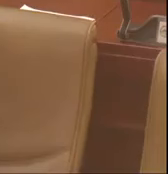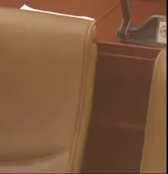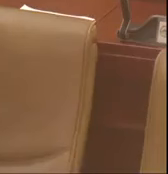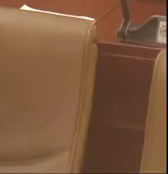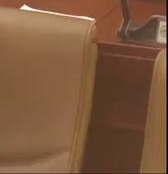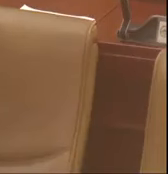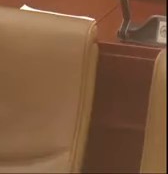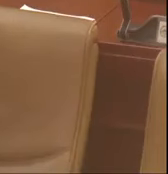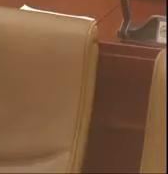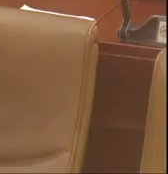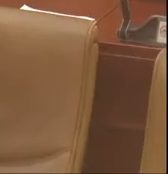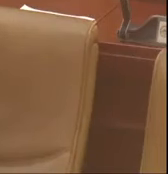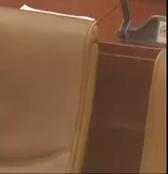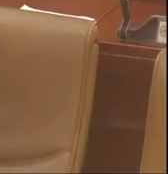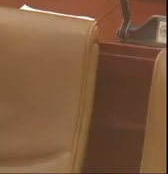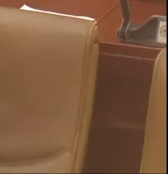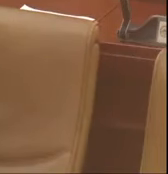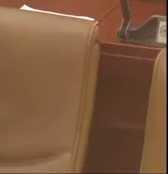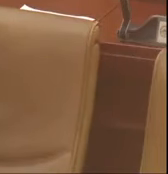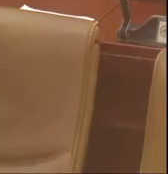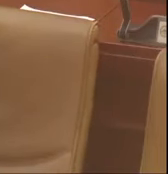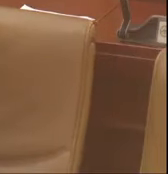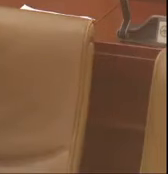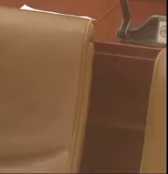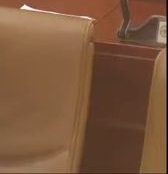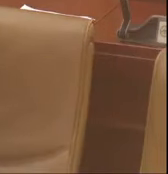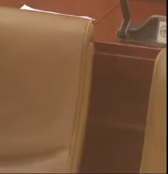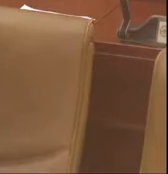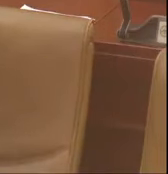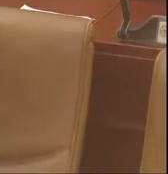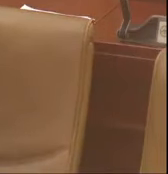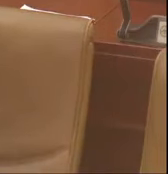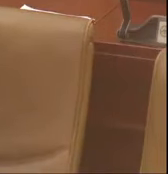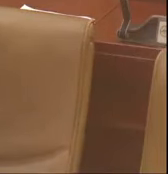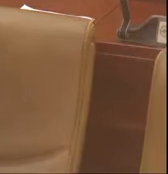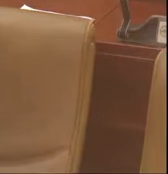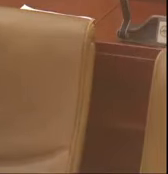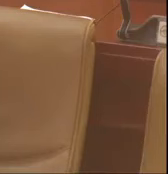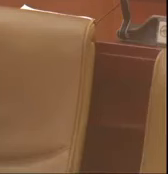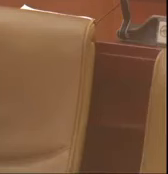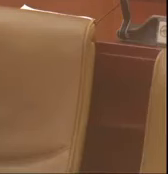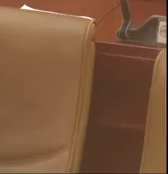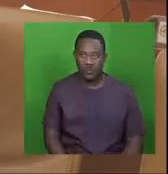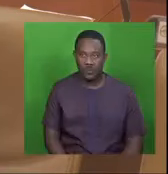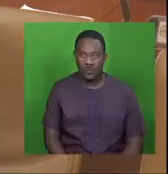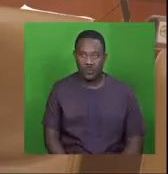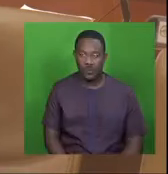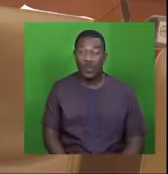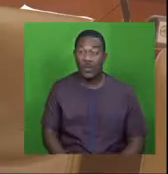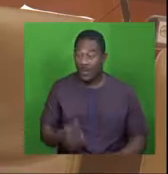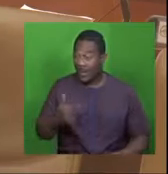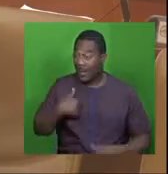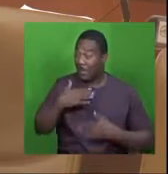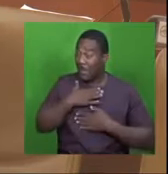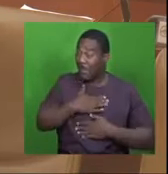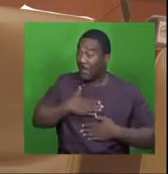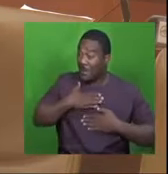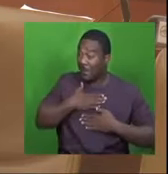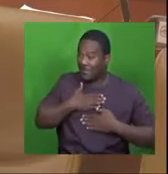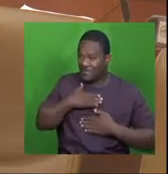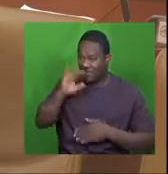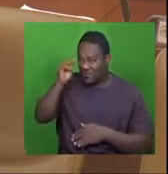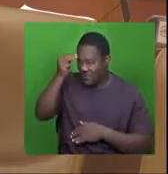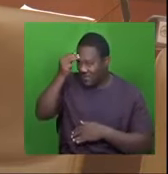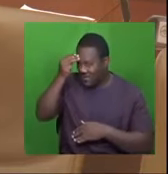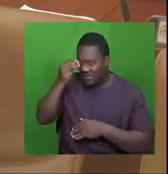match, they'll repeat the same feat. Mr. Speaker, on behalf of the Ministry of Finance and the Minister of